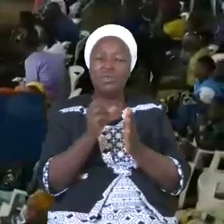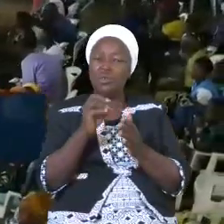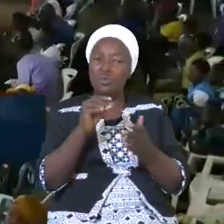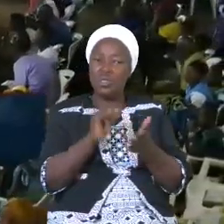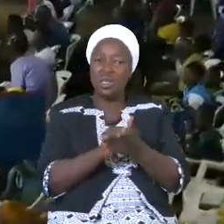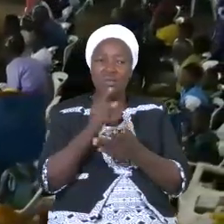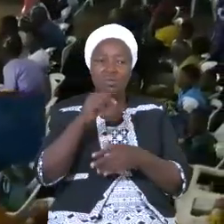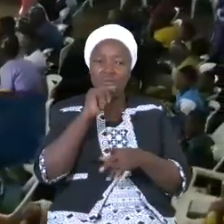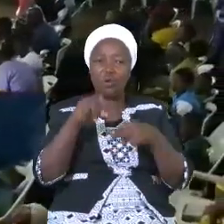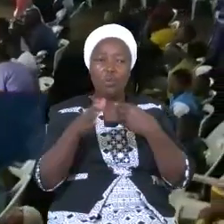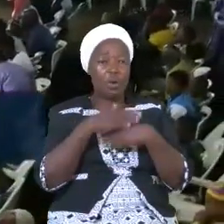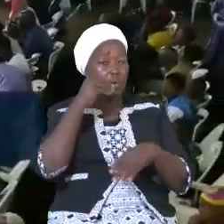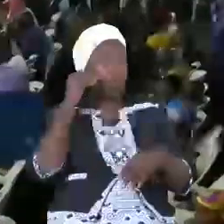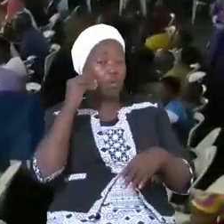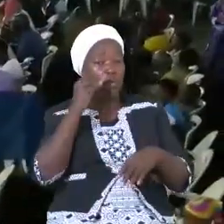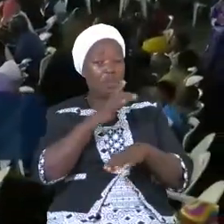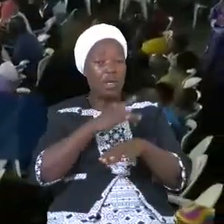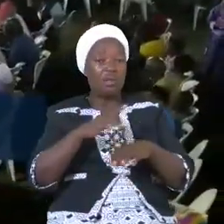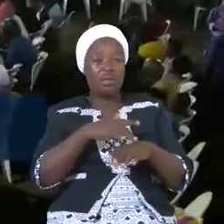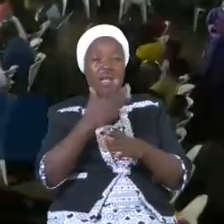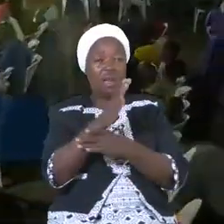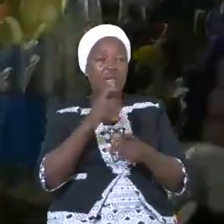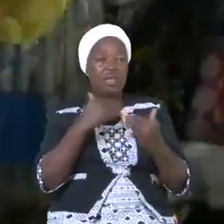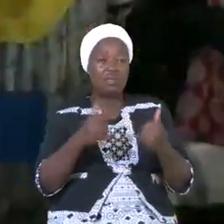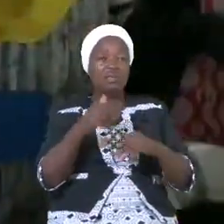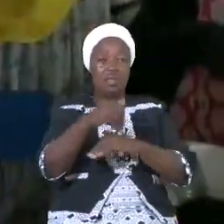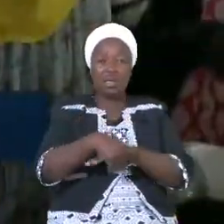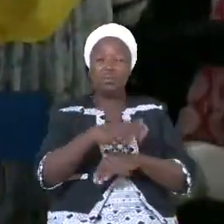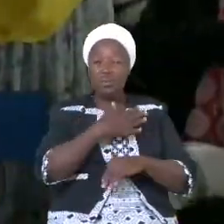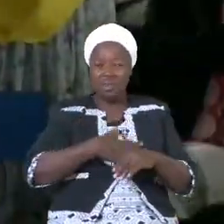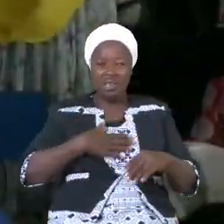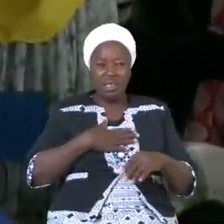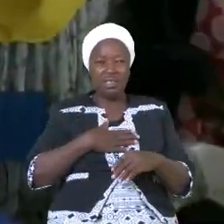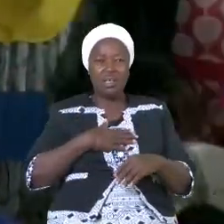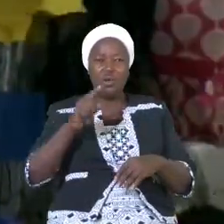for the counselors let's make it very fast